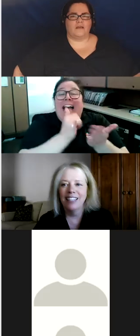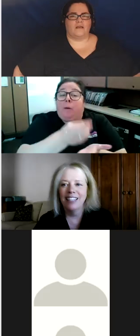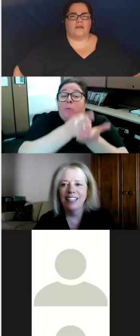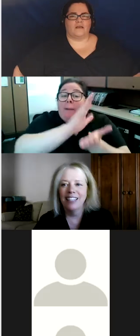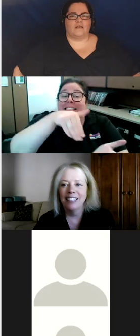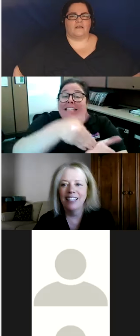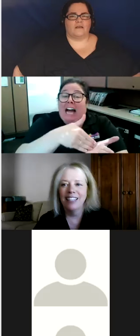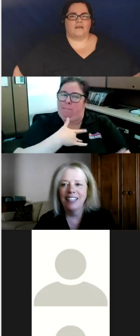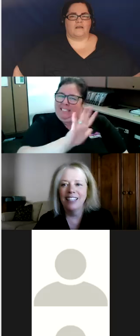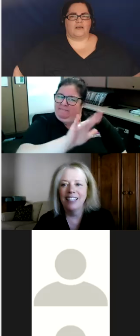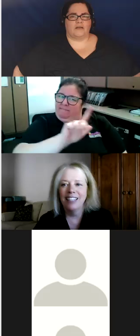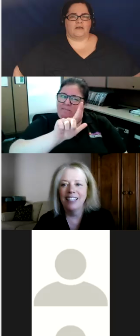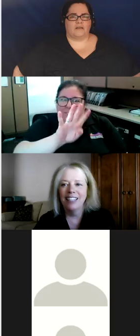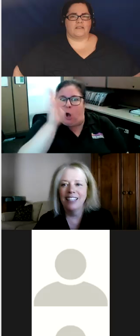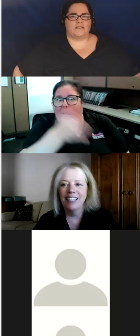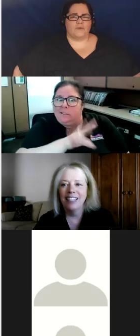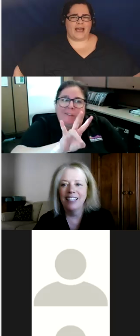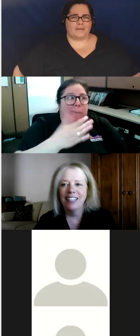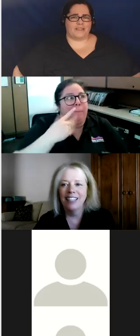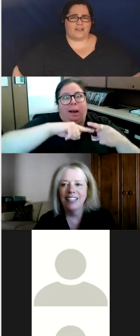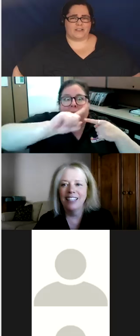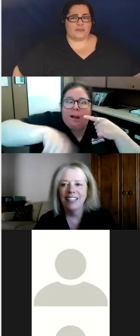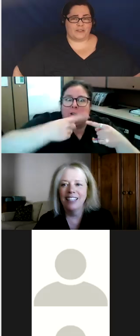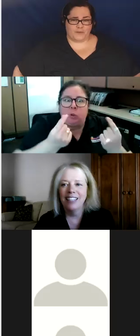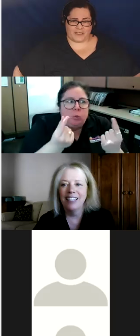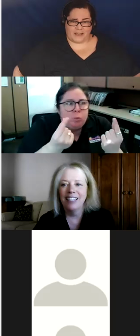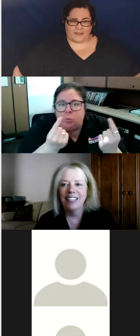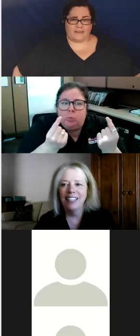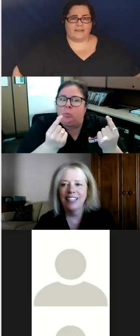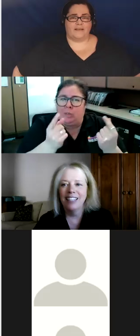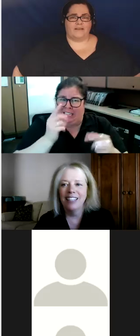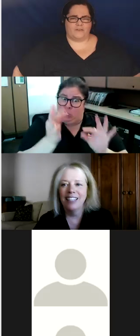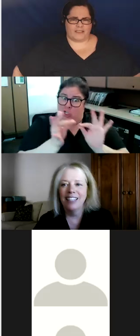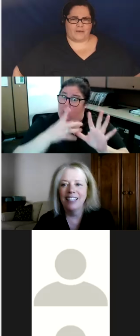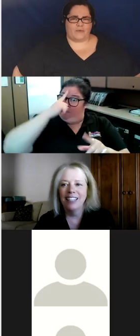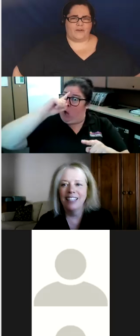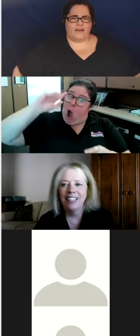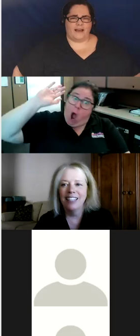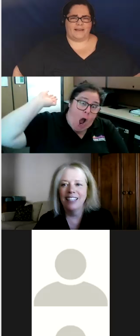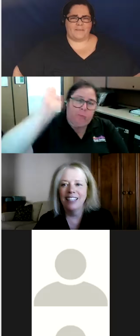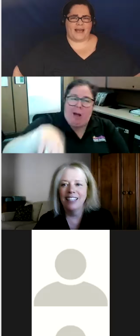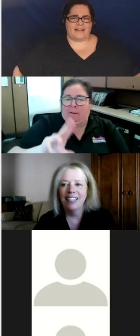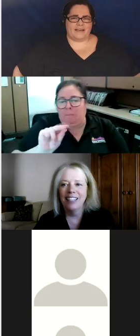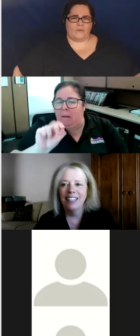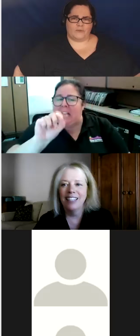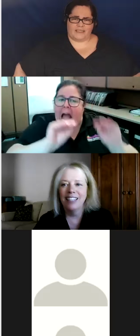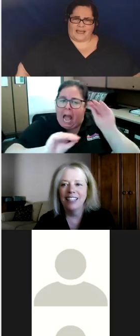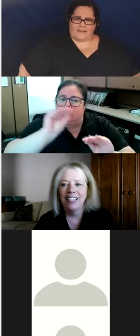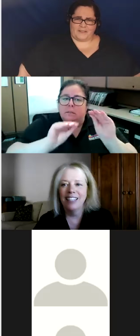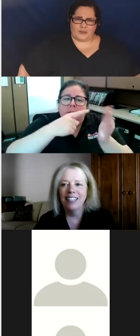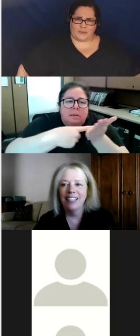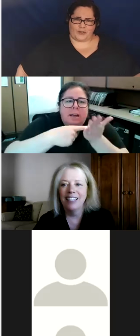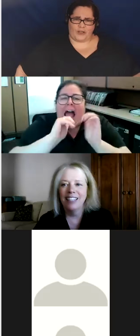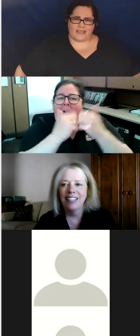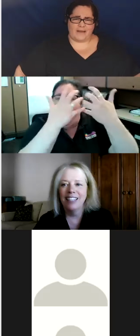Some rehab centers are 24/7. for example, and they might think, well, do I need to